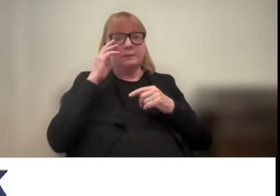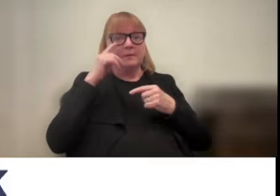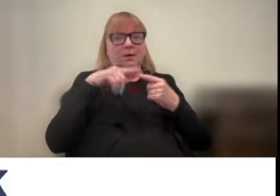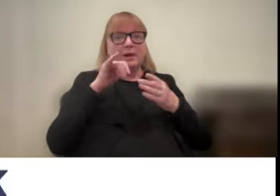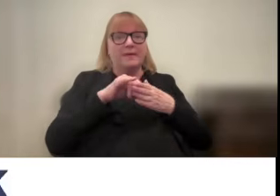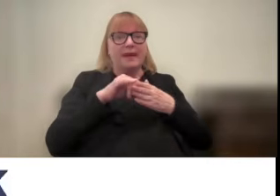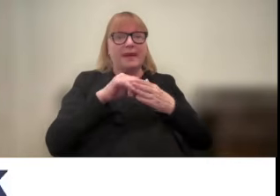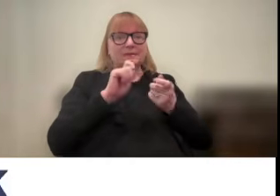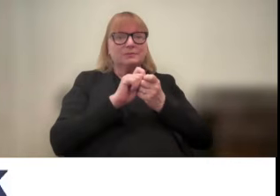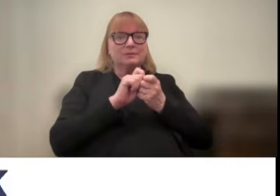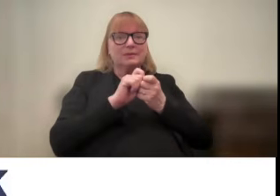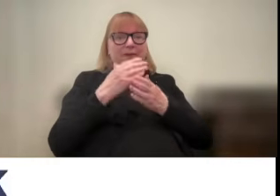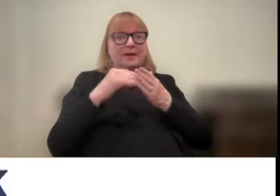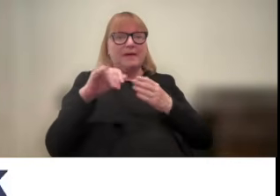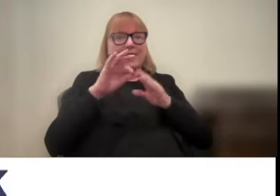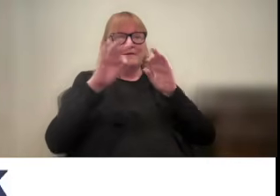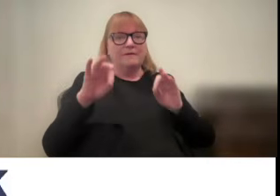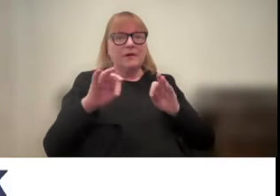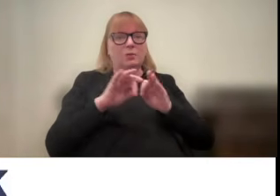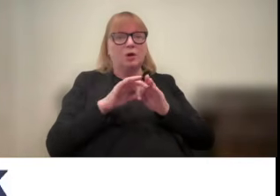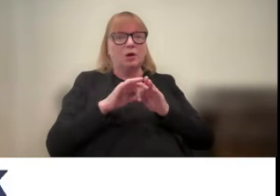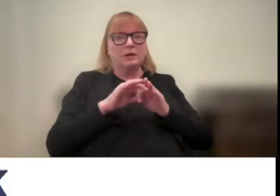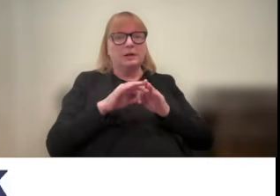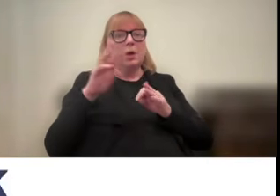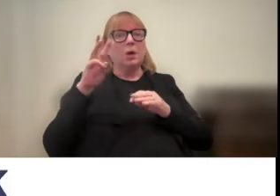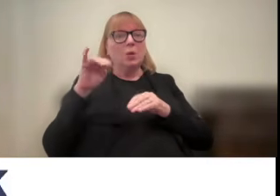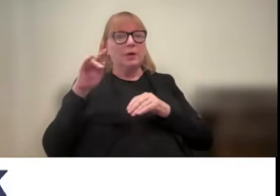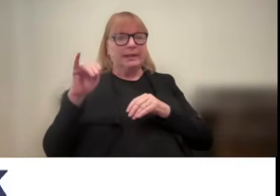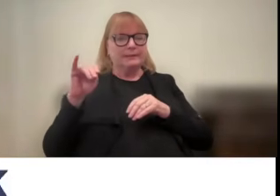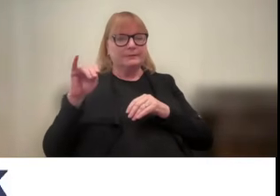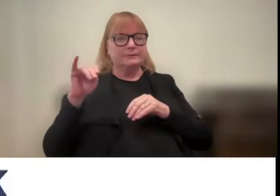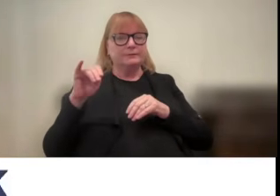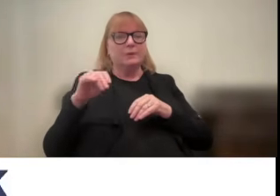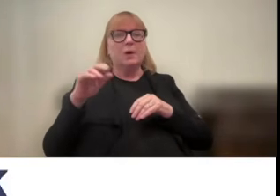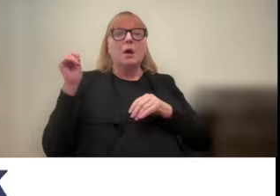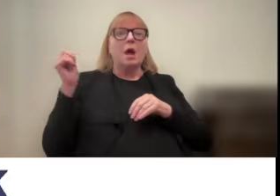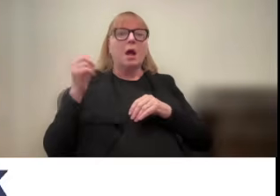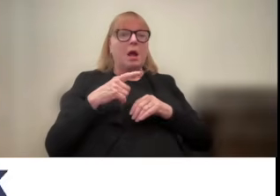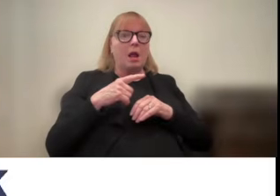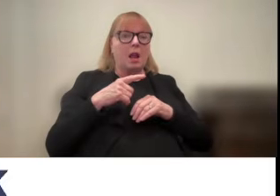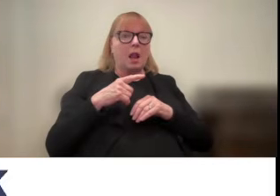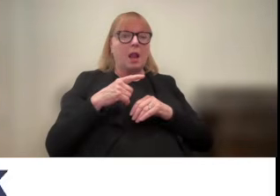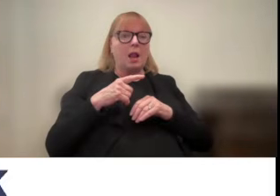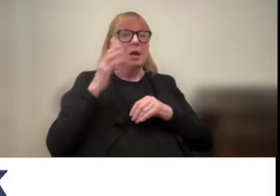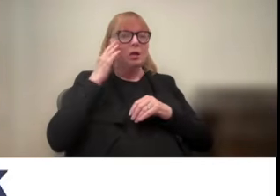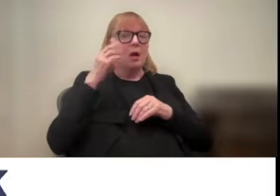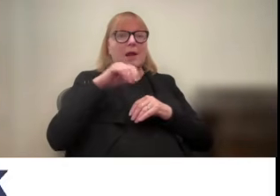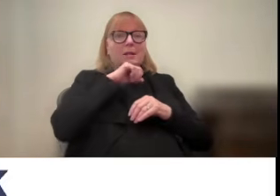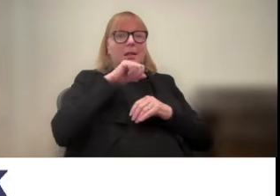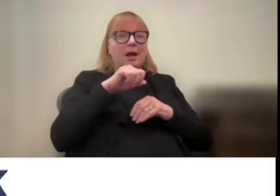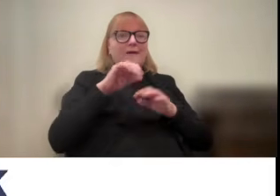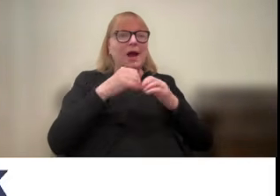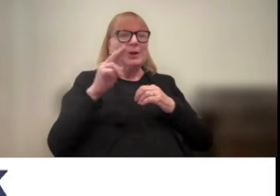around this particular piece of this framework is Wikipedia. So we all hopefully know and love